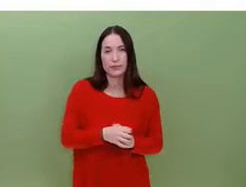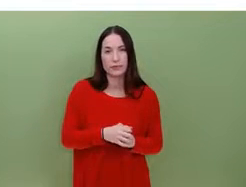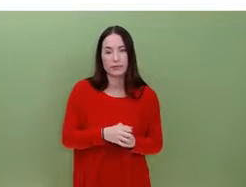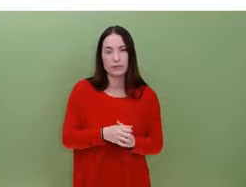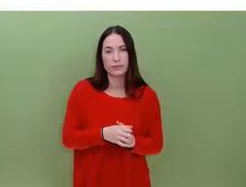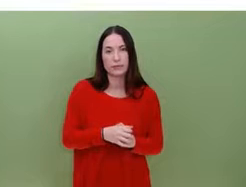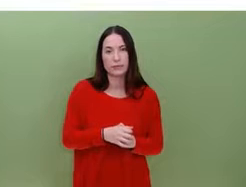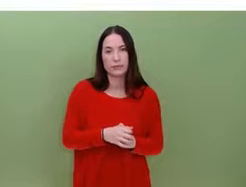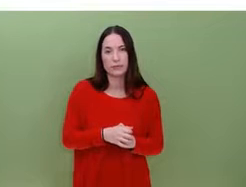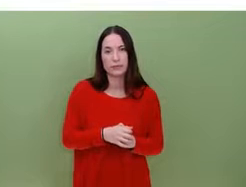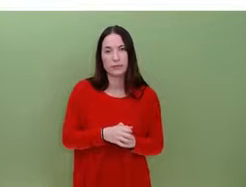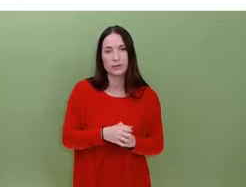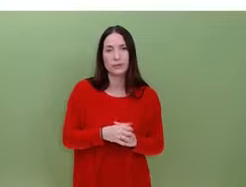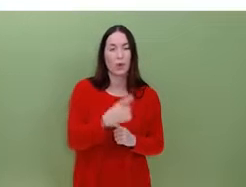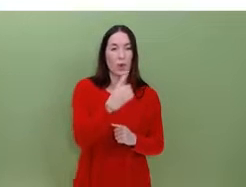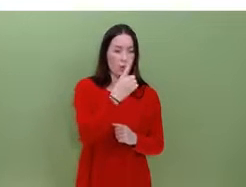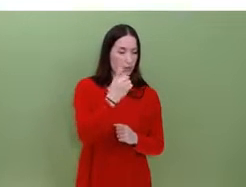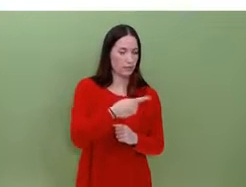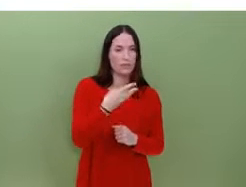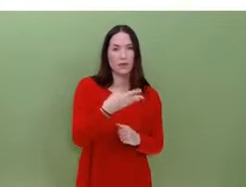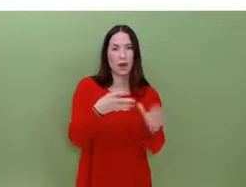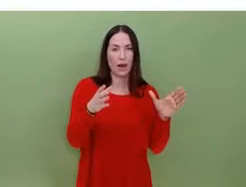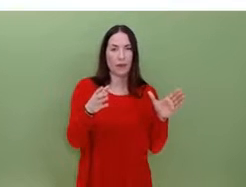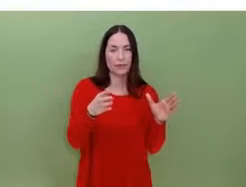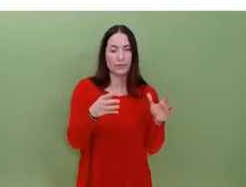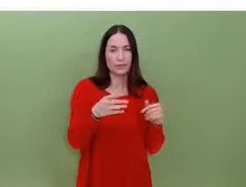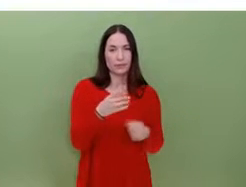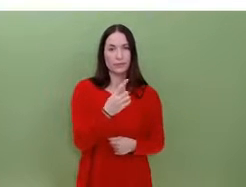1 in 9 has gone